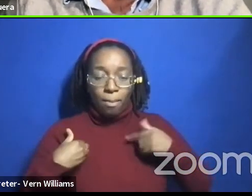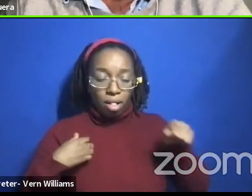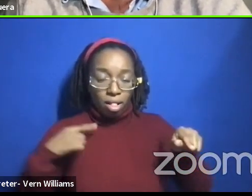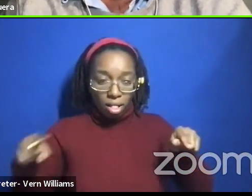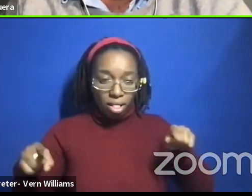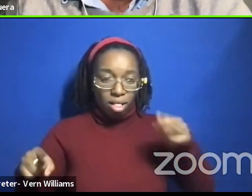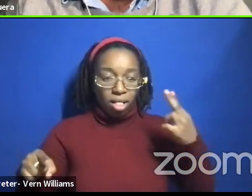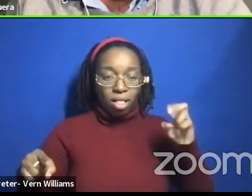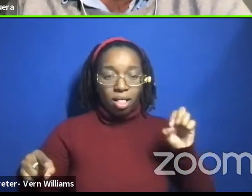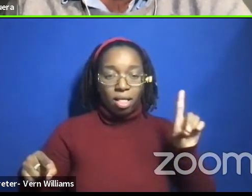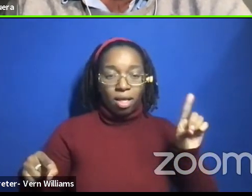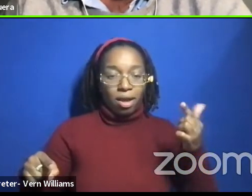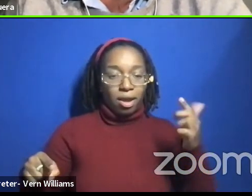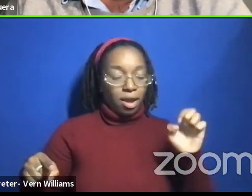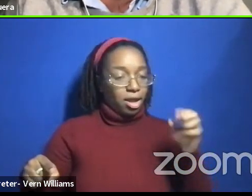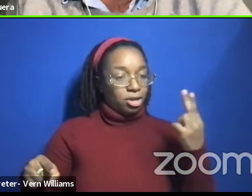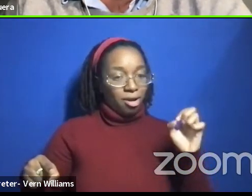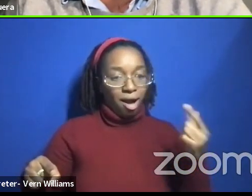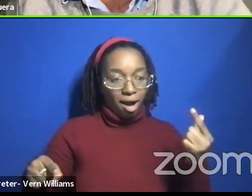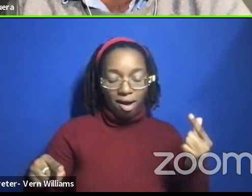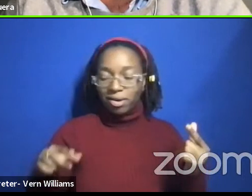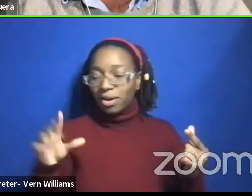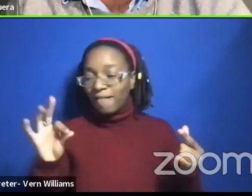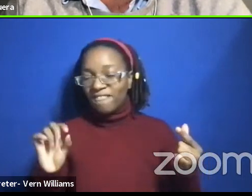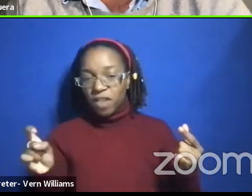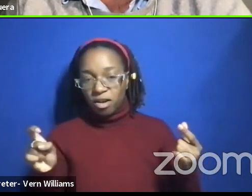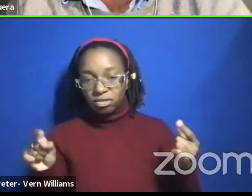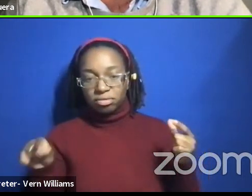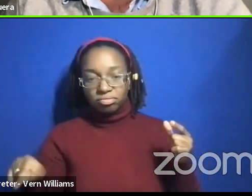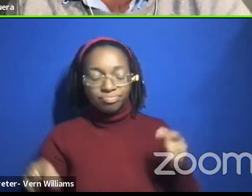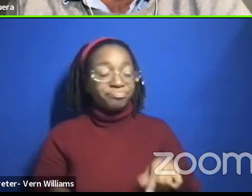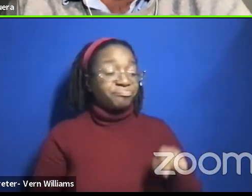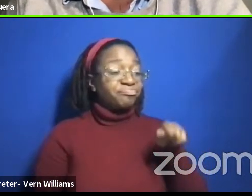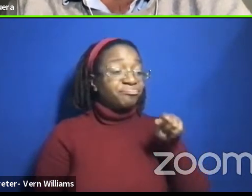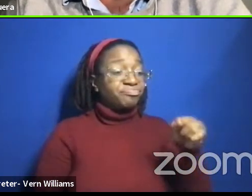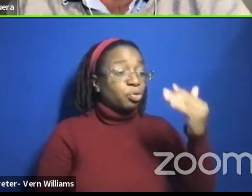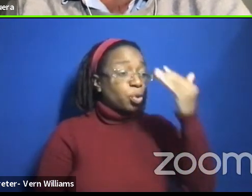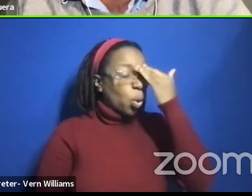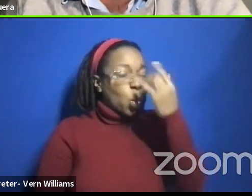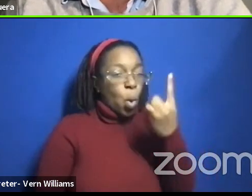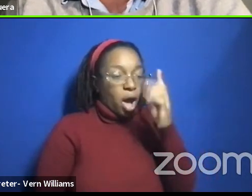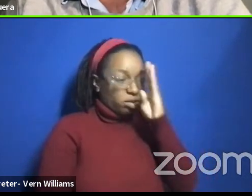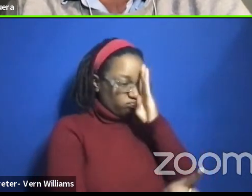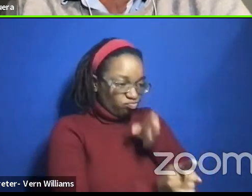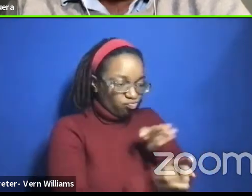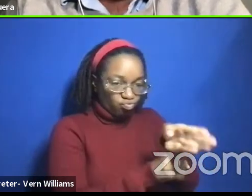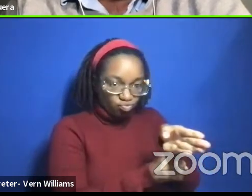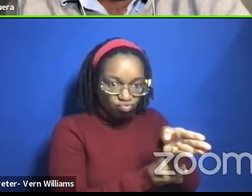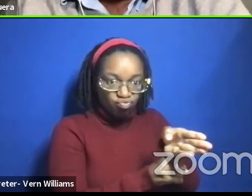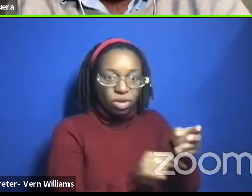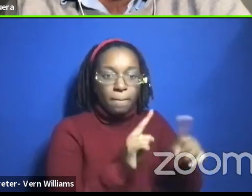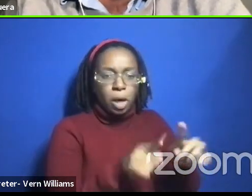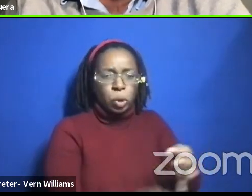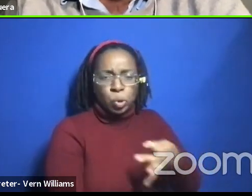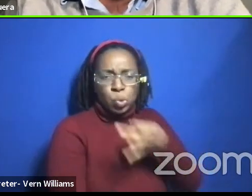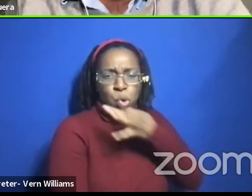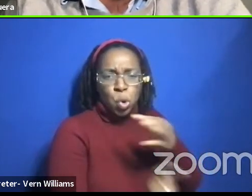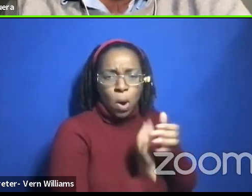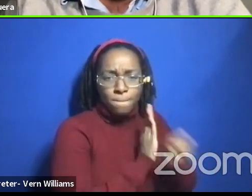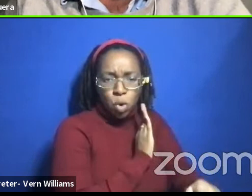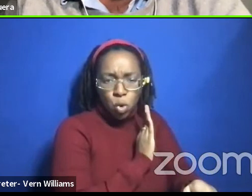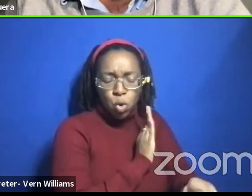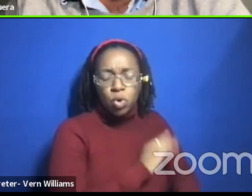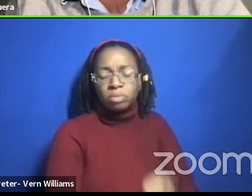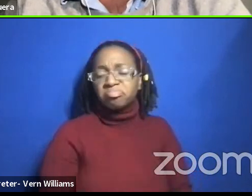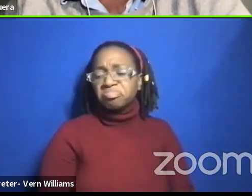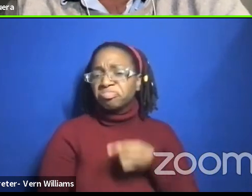fox. The hedgehog is an animal that knows only one thing, but knows it very well. And the fox is